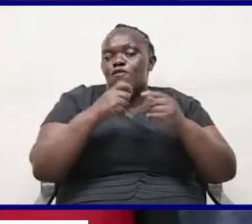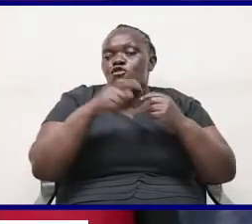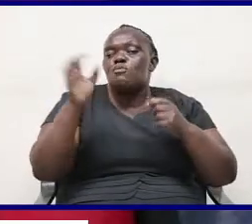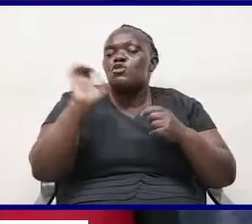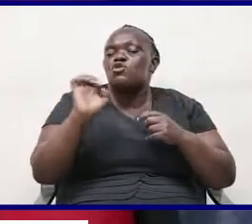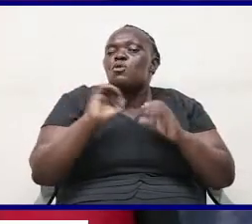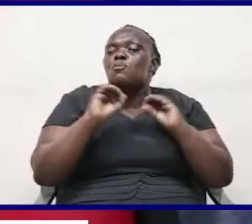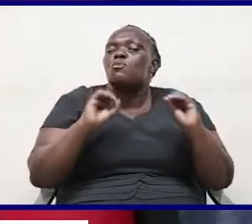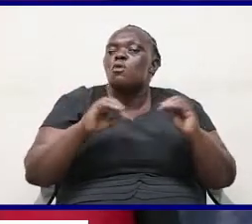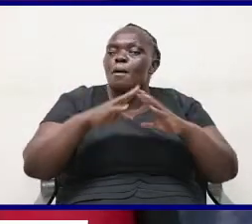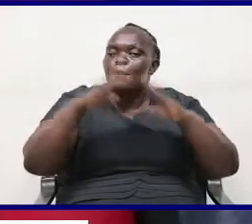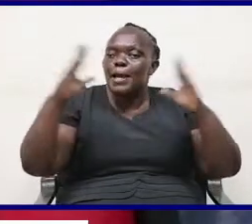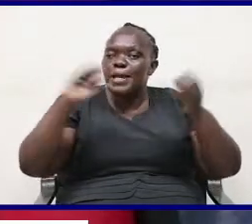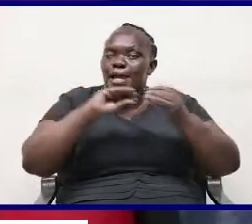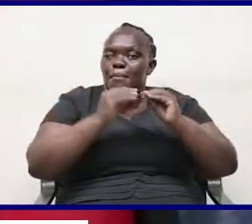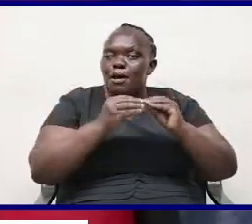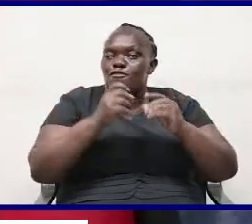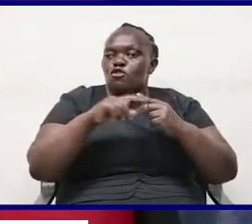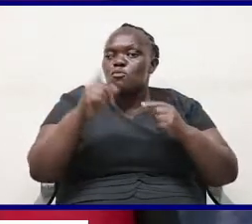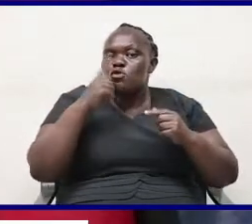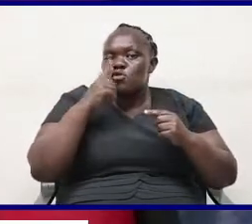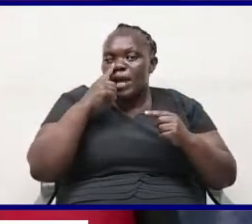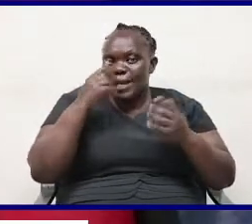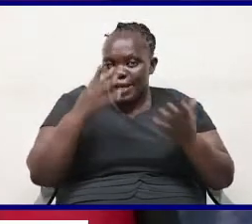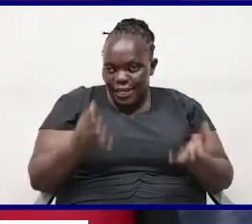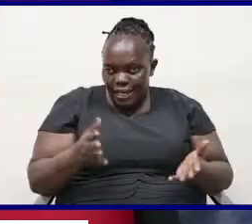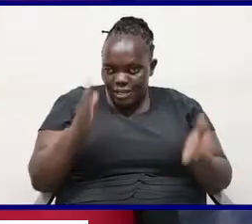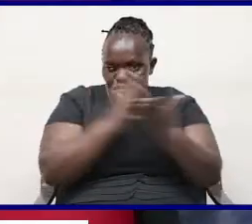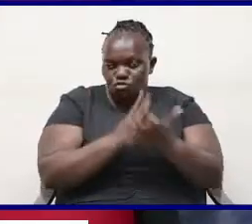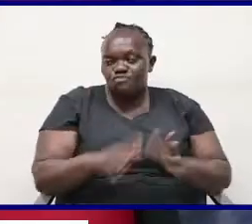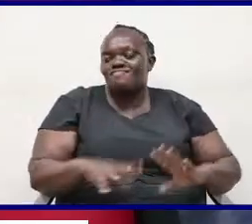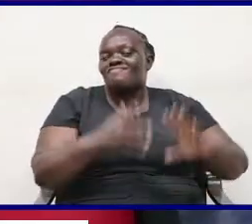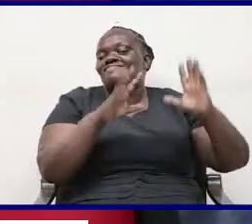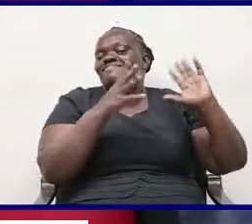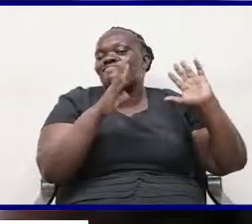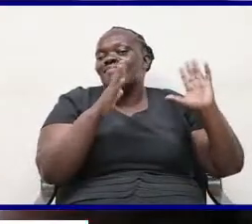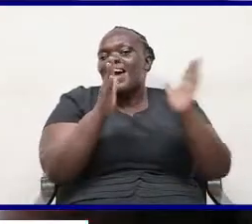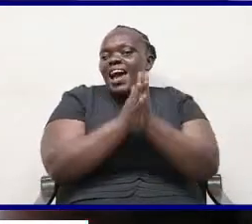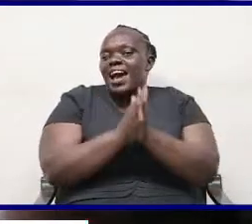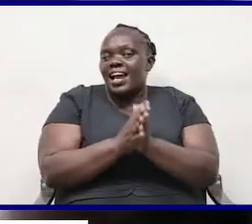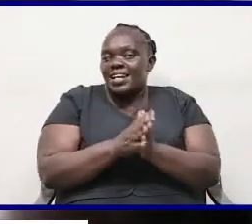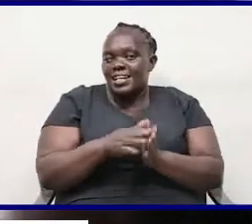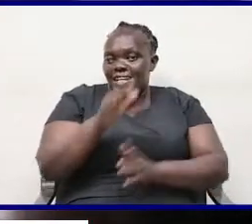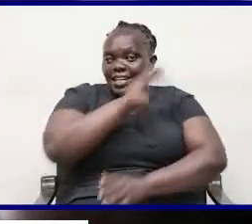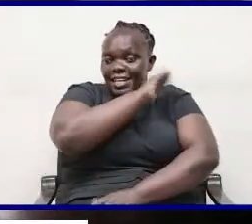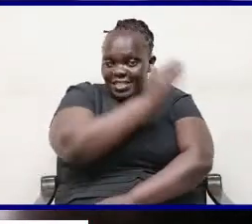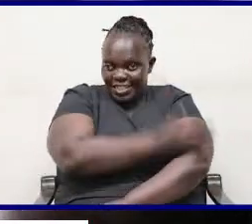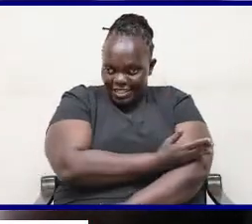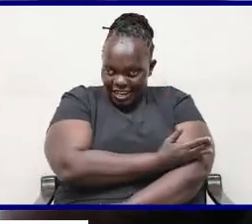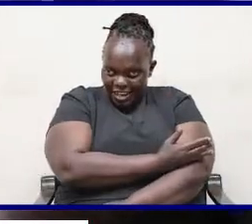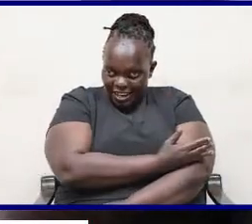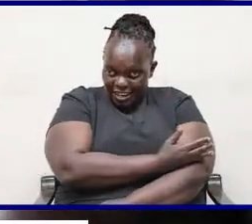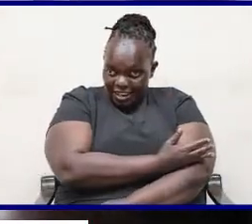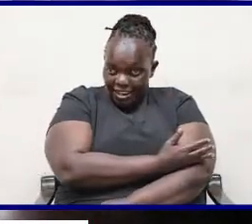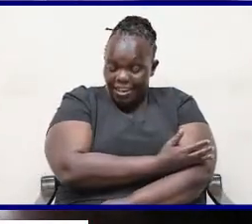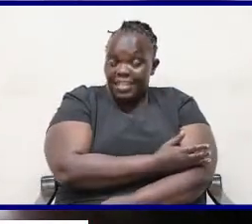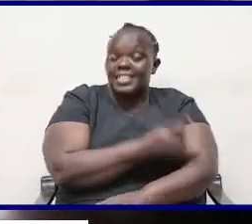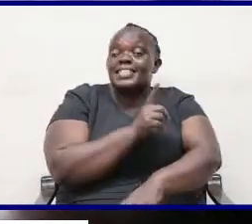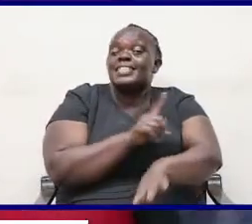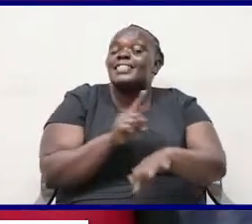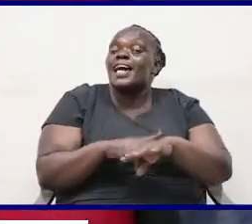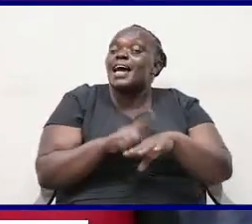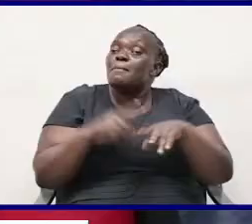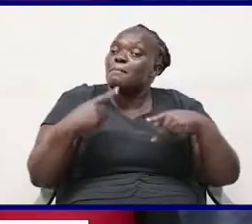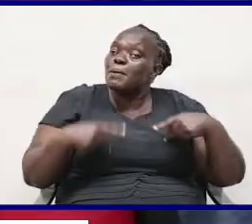Europe. Really? The big number is from Uganda here. Wow, makofi kabisa. And Nigeria. Really? And when these